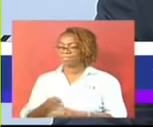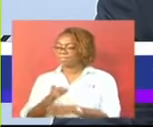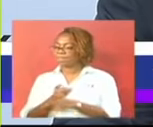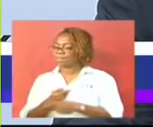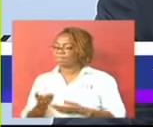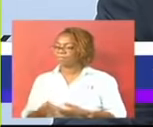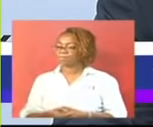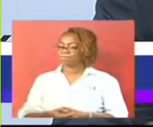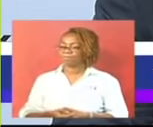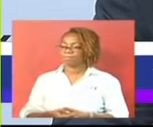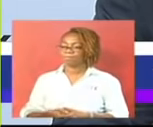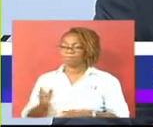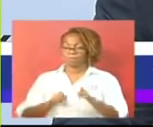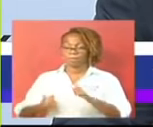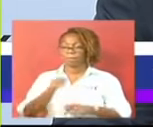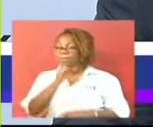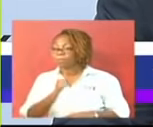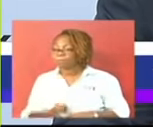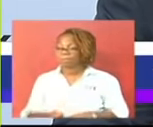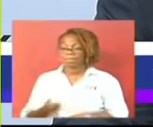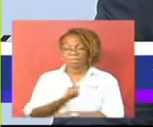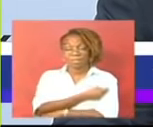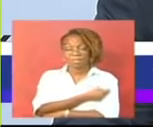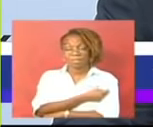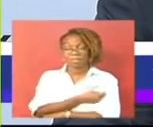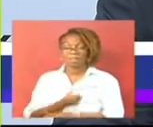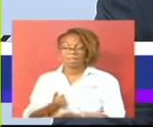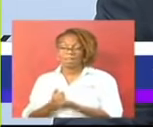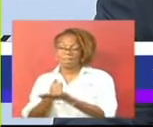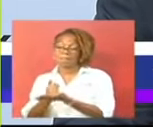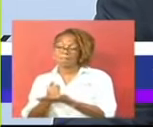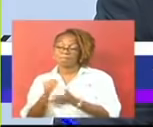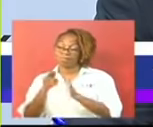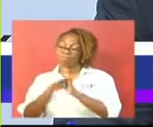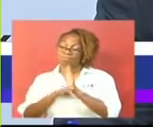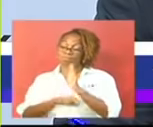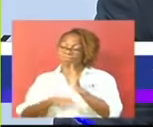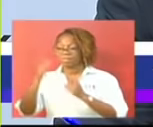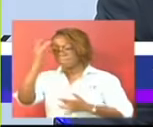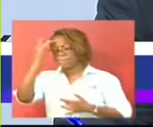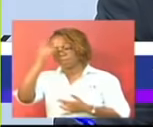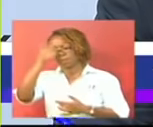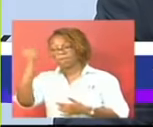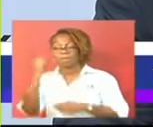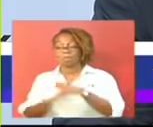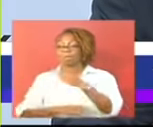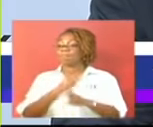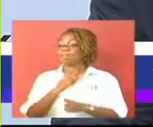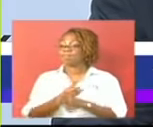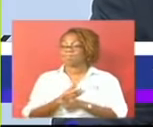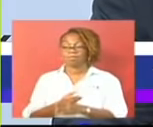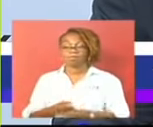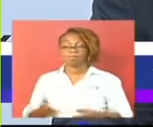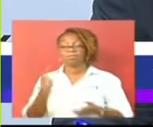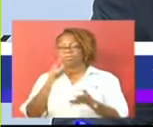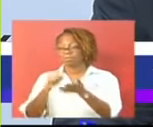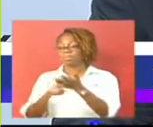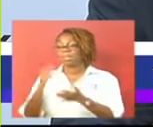elderly population does in fact reduce risk, because globally, outside of whatever single study may be reporting